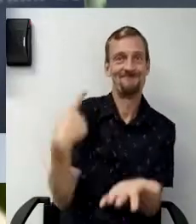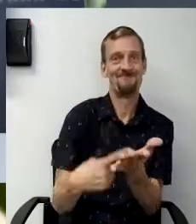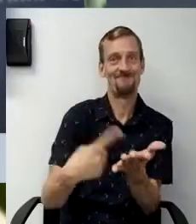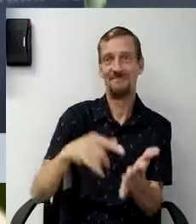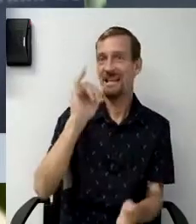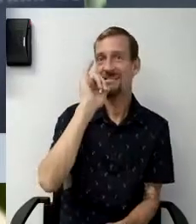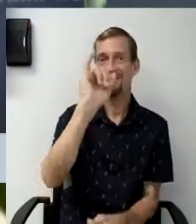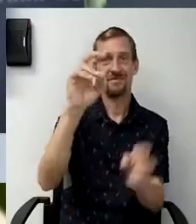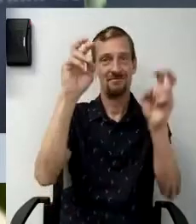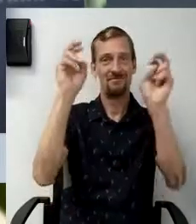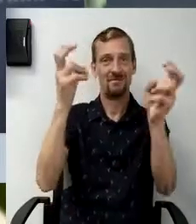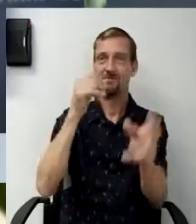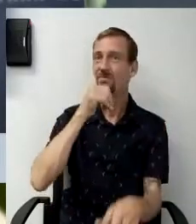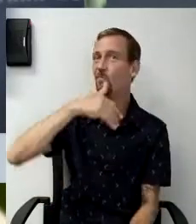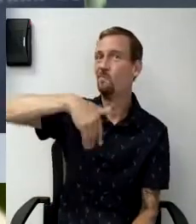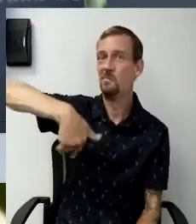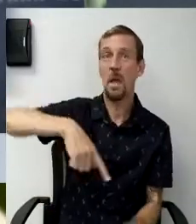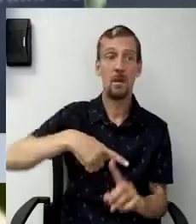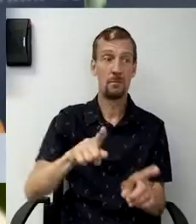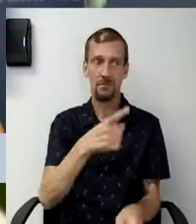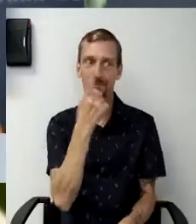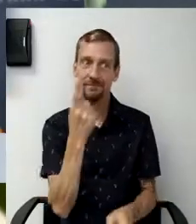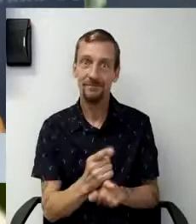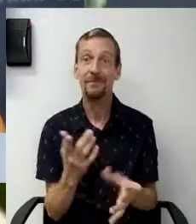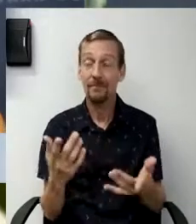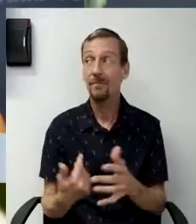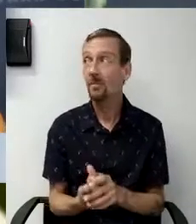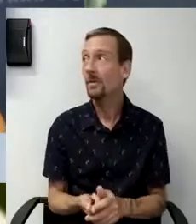that yet. But you're right.